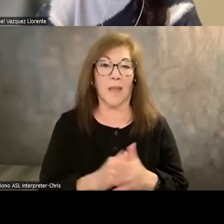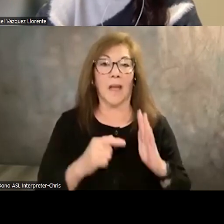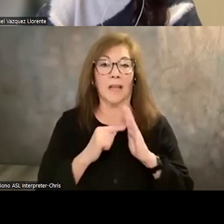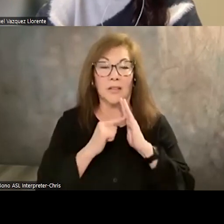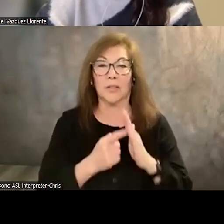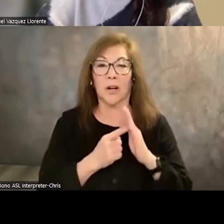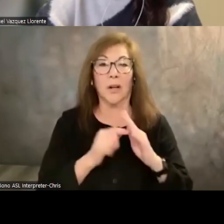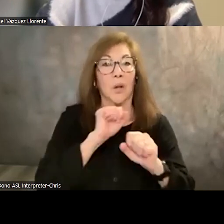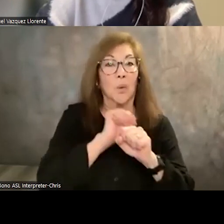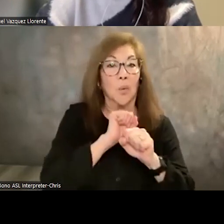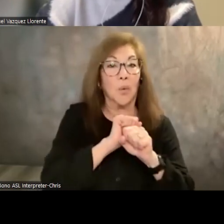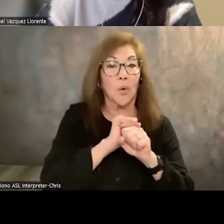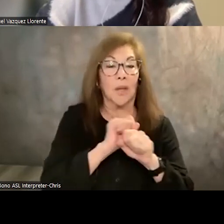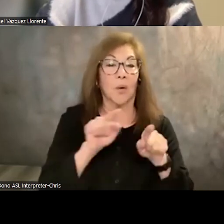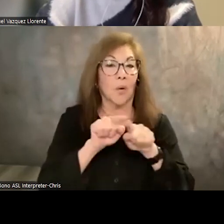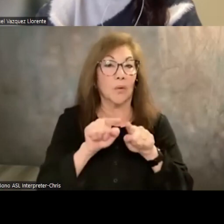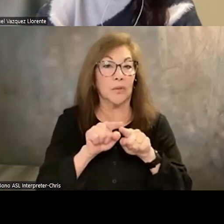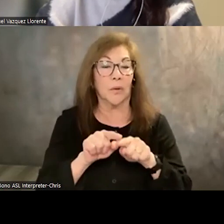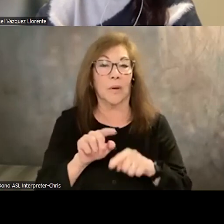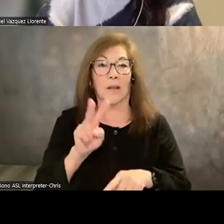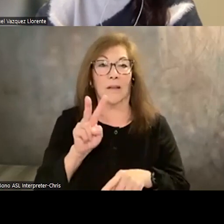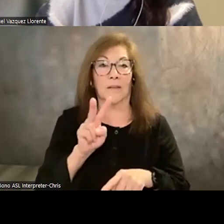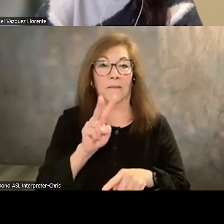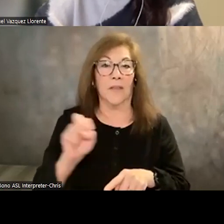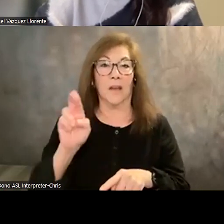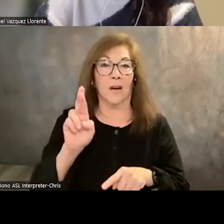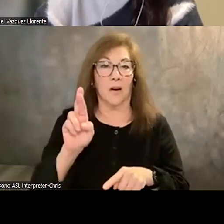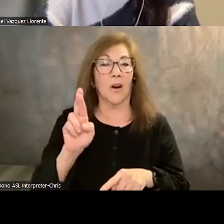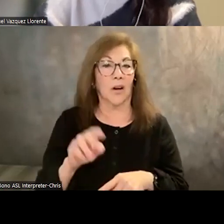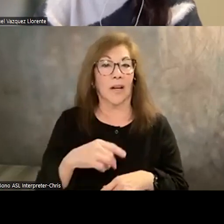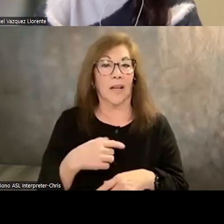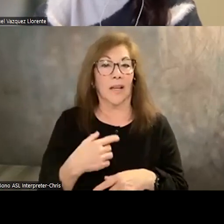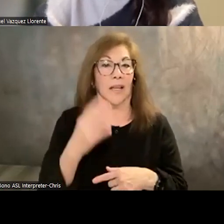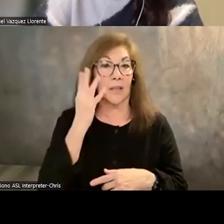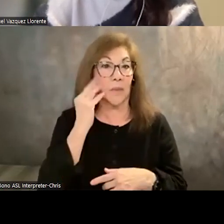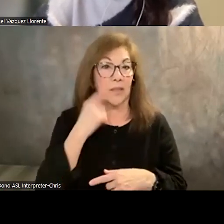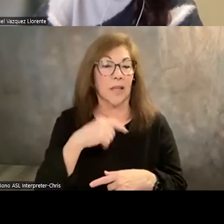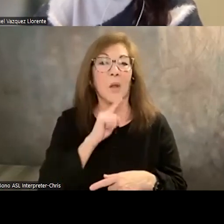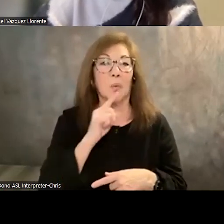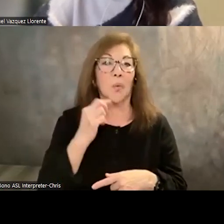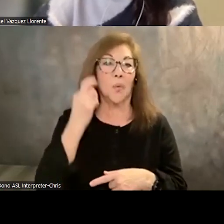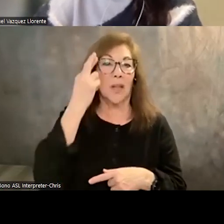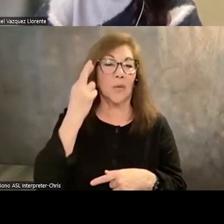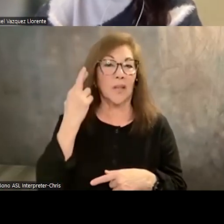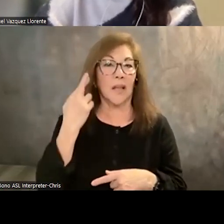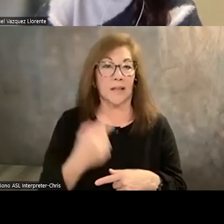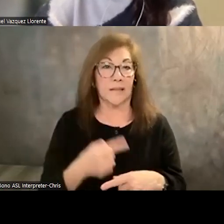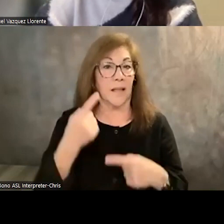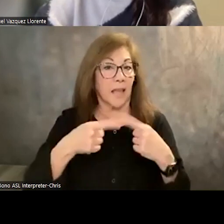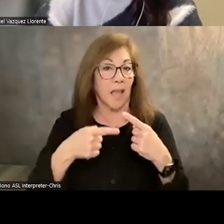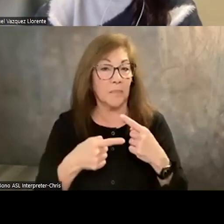I was working also on a VR experience, and I realized that a lot of things couldn't be